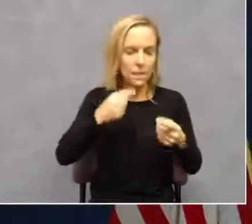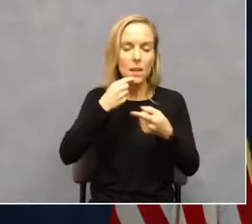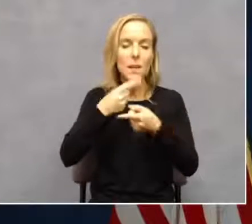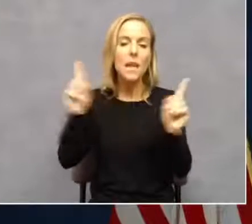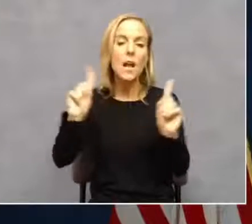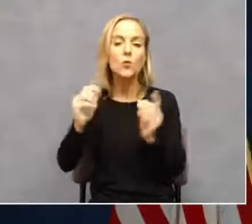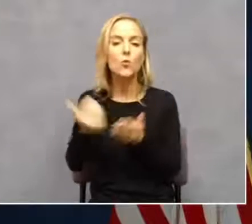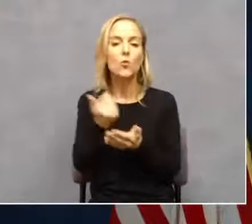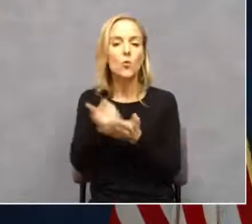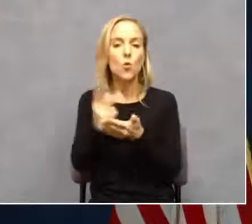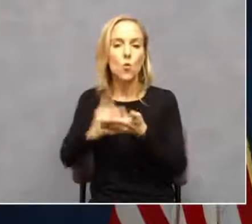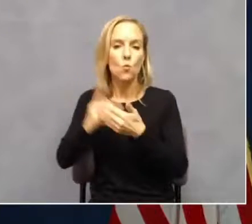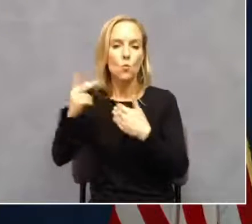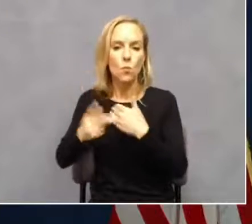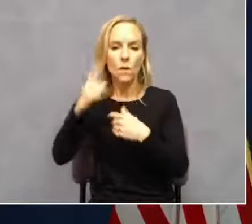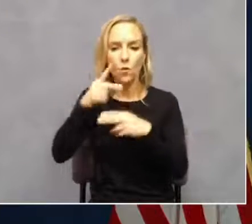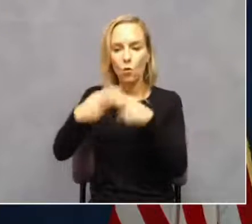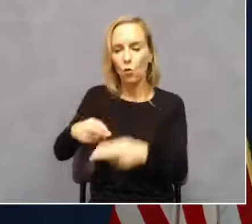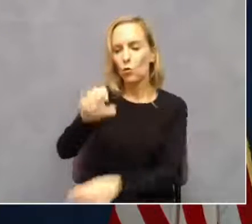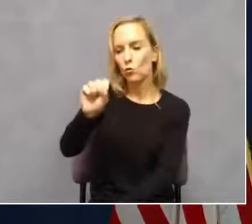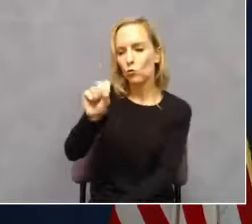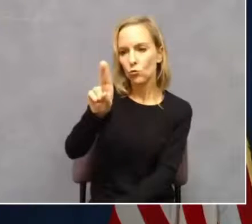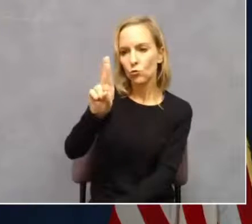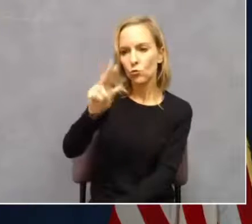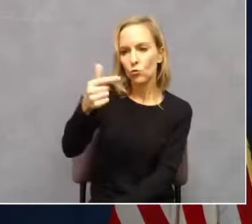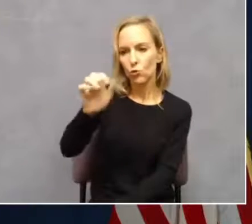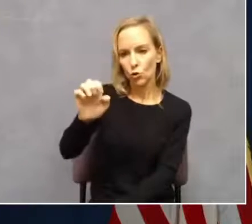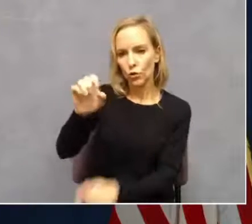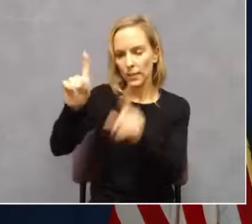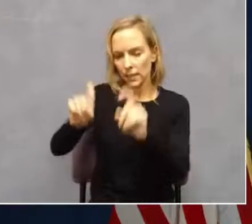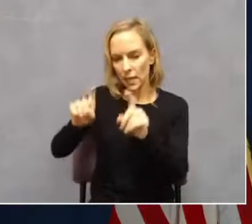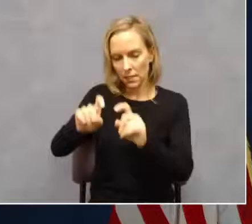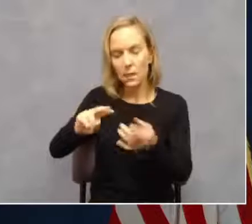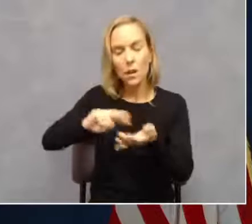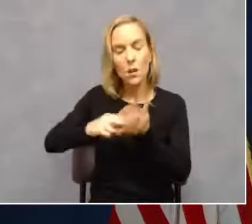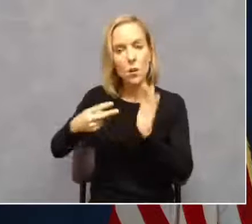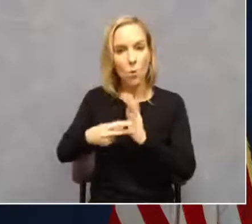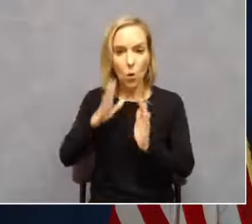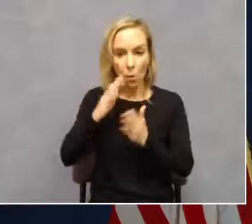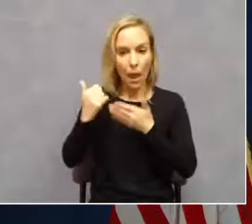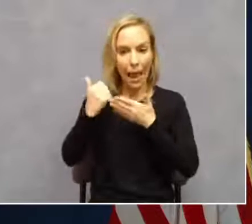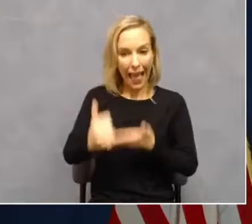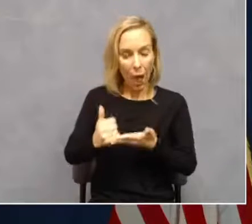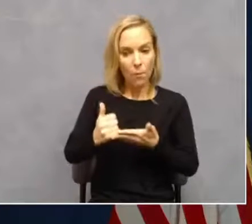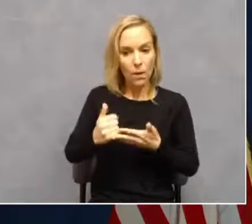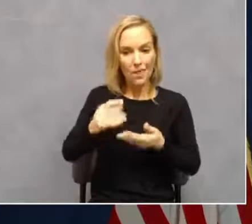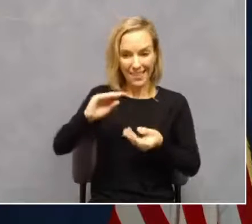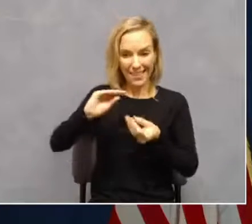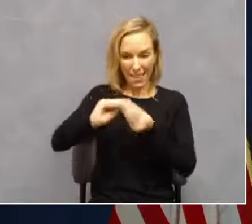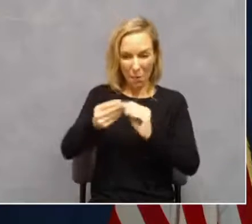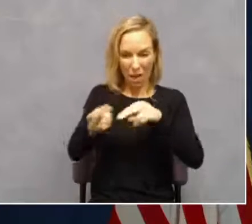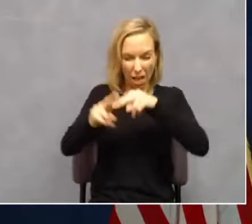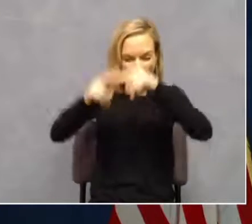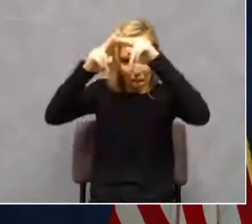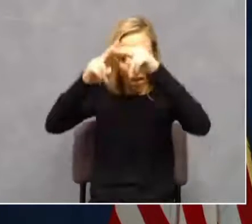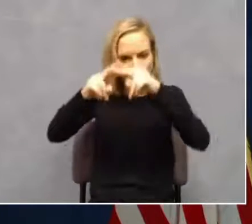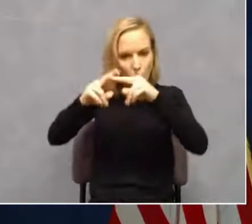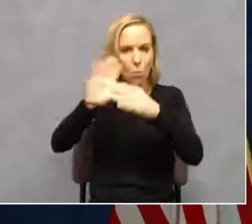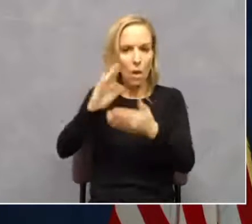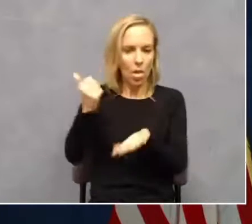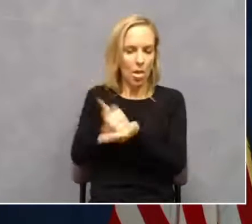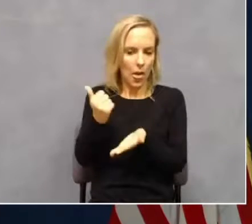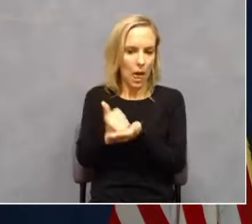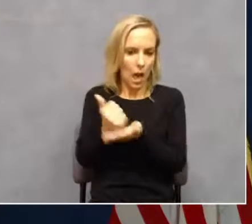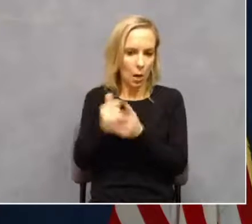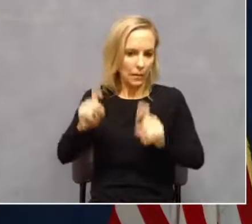for surge testing, which will be helpful with our number of cases that are continuing to increase. We'll have additional testing in